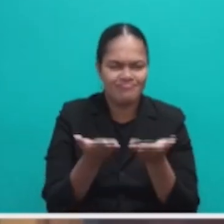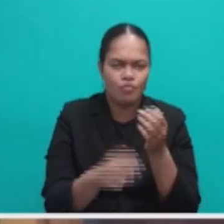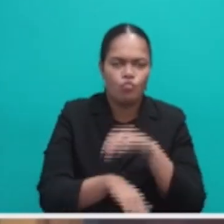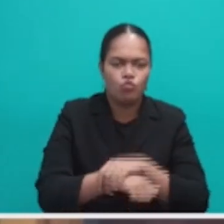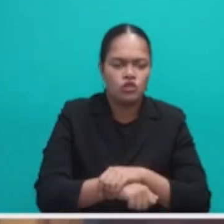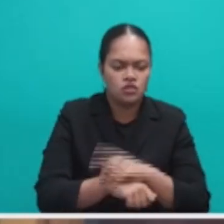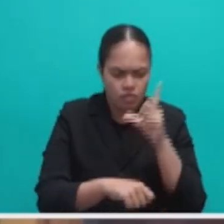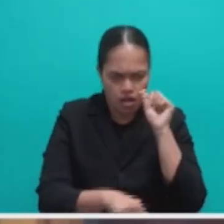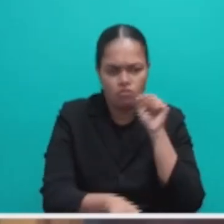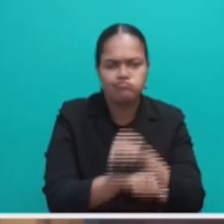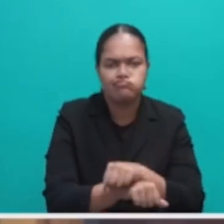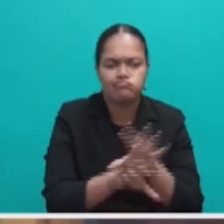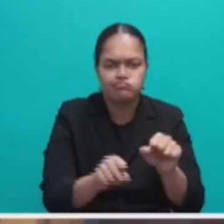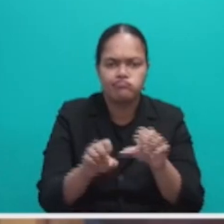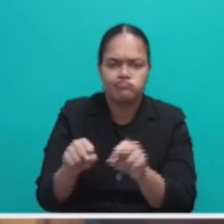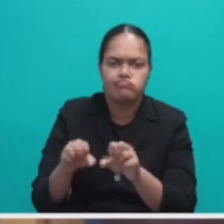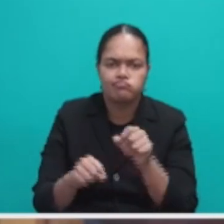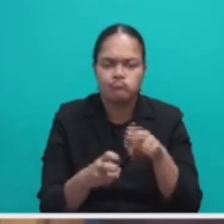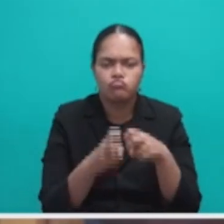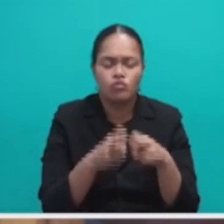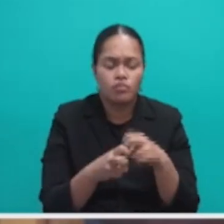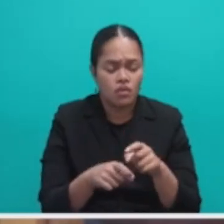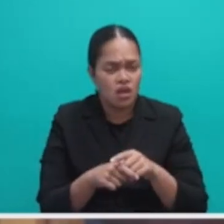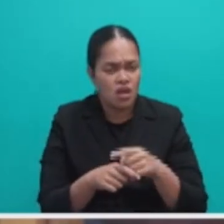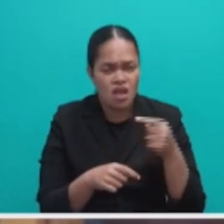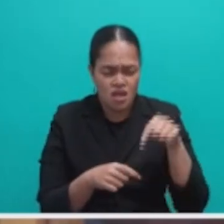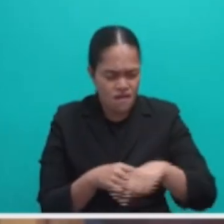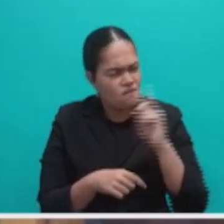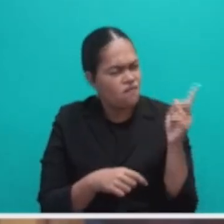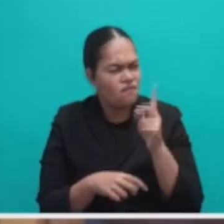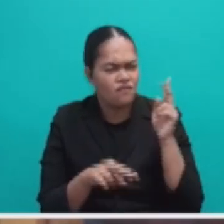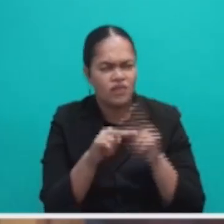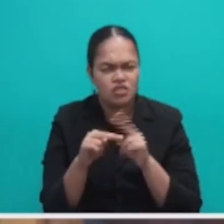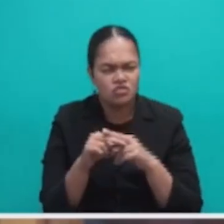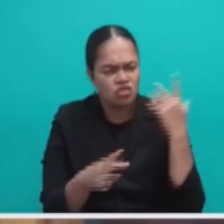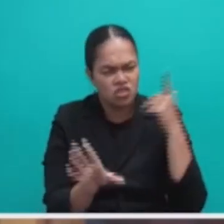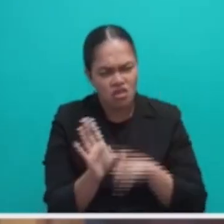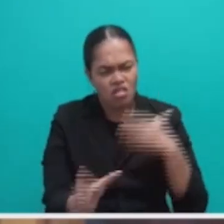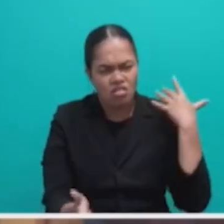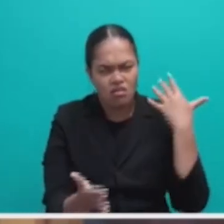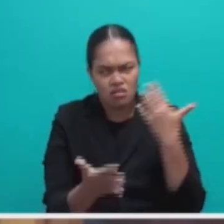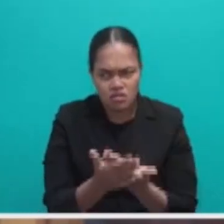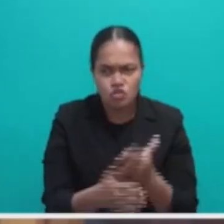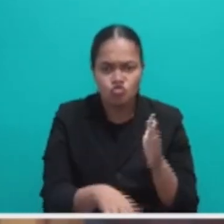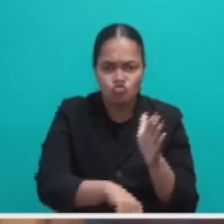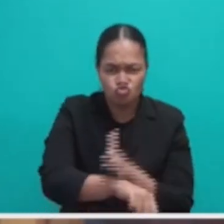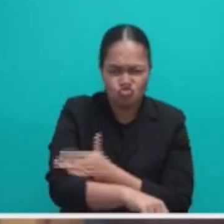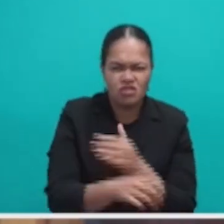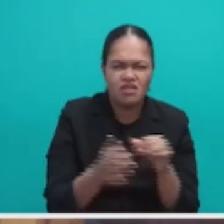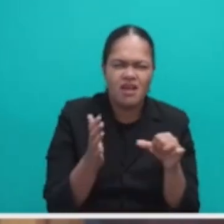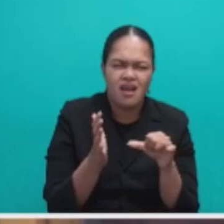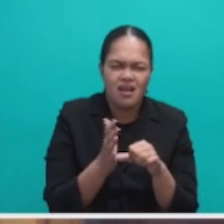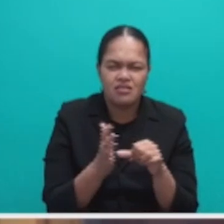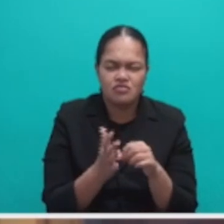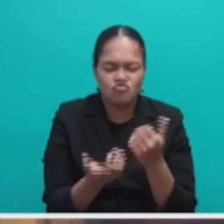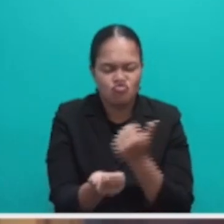problem. Anti-drug operations across Fiji over the years have resulted in the seizure of green and hard drugs worth